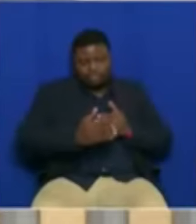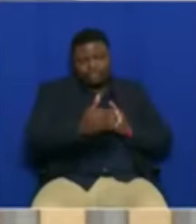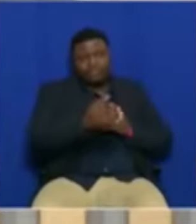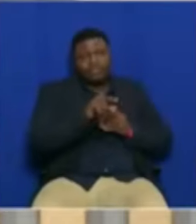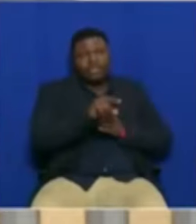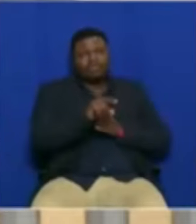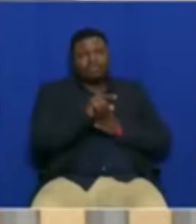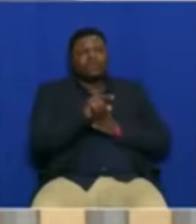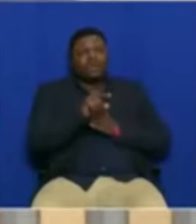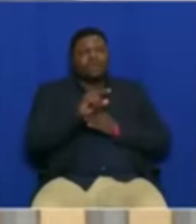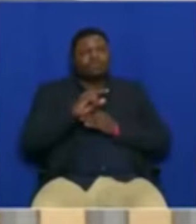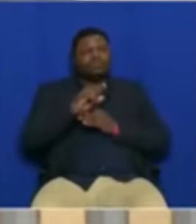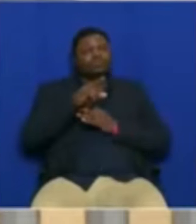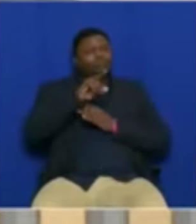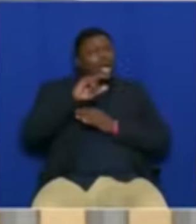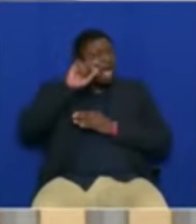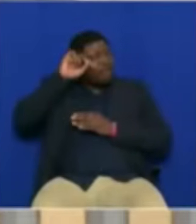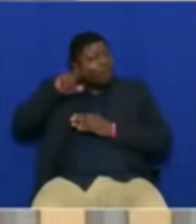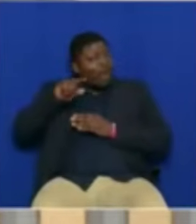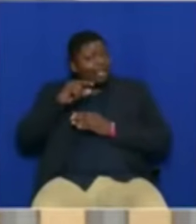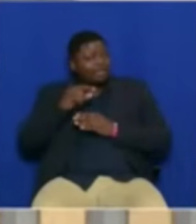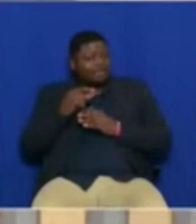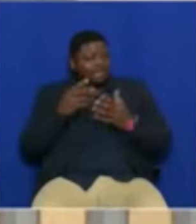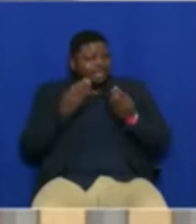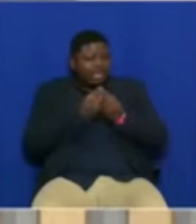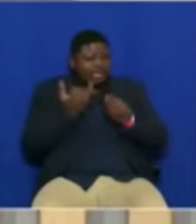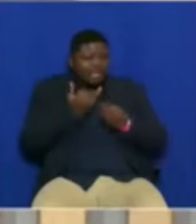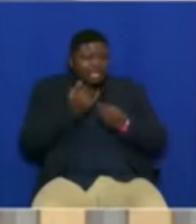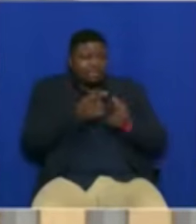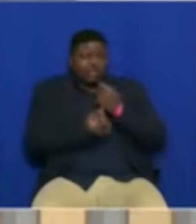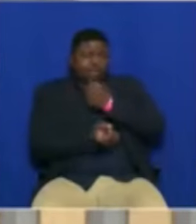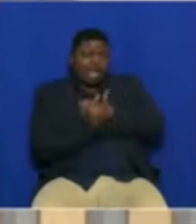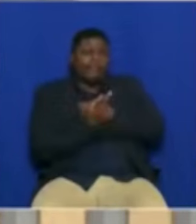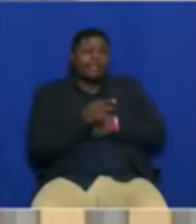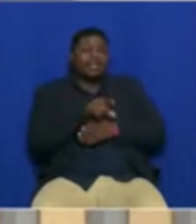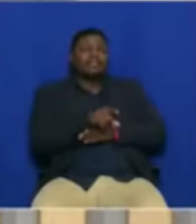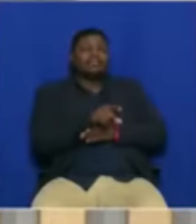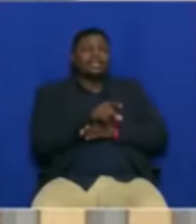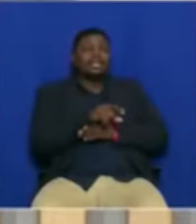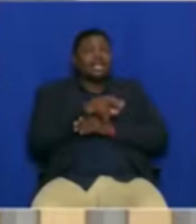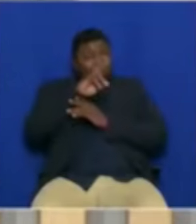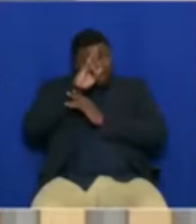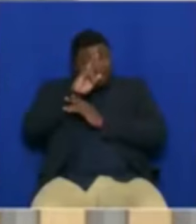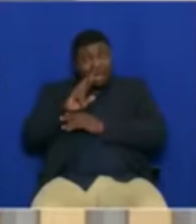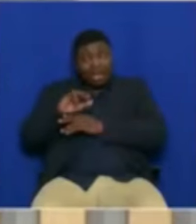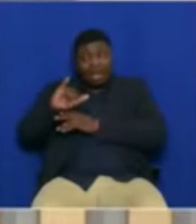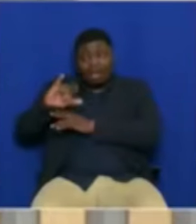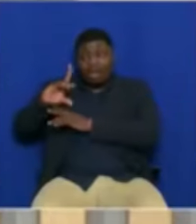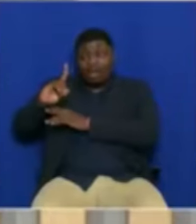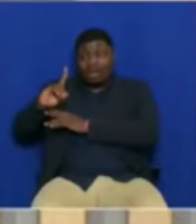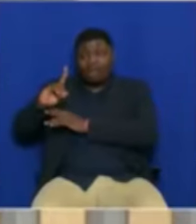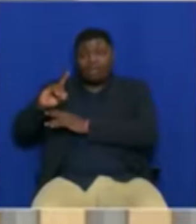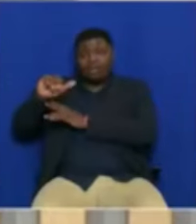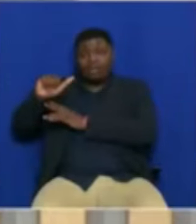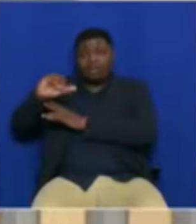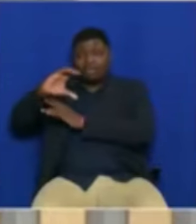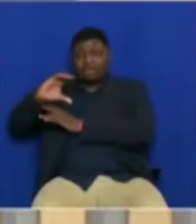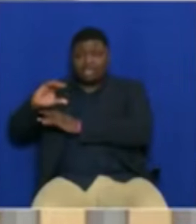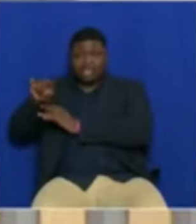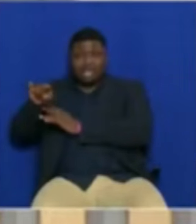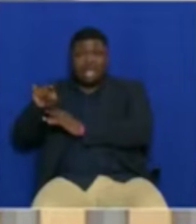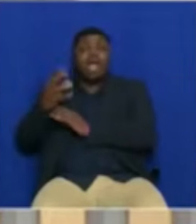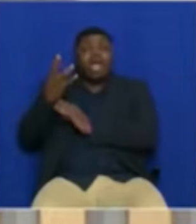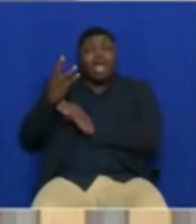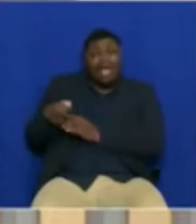fact, Commissioner, that around IDAC, there has been many allegations. And when you look at it, you look